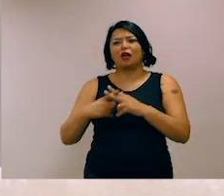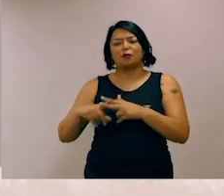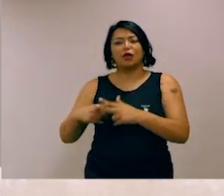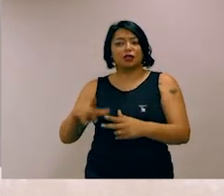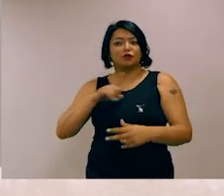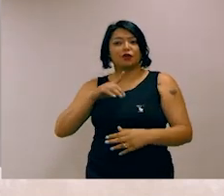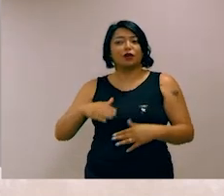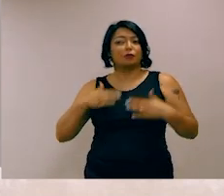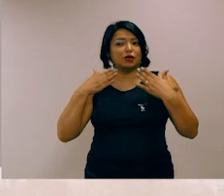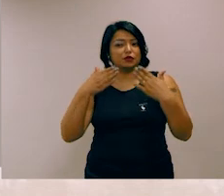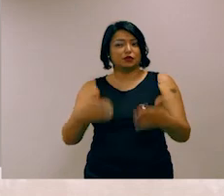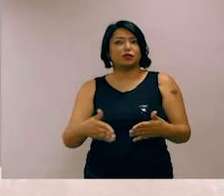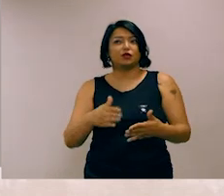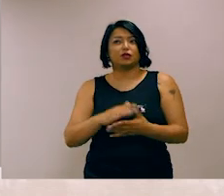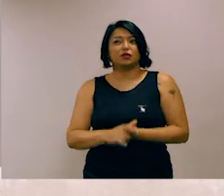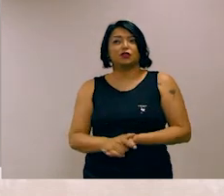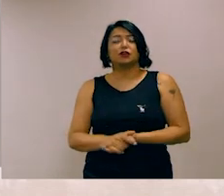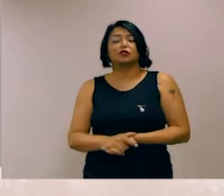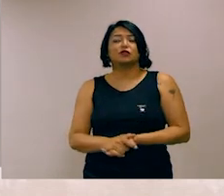I mentioned to you,